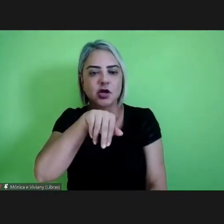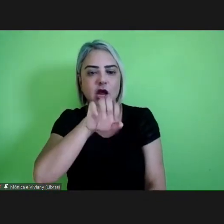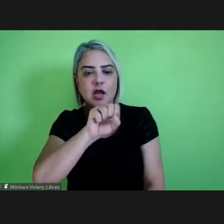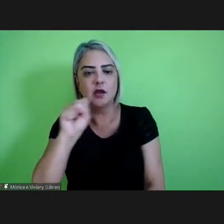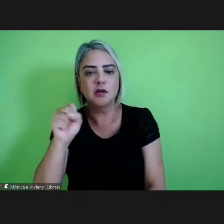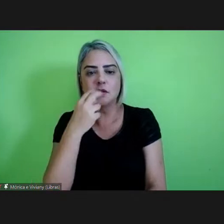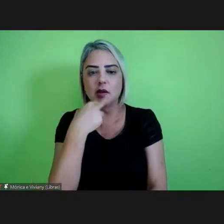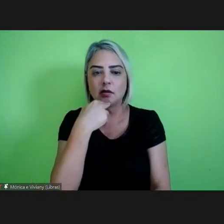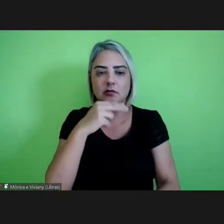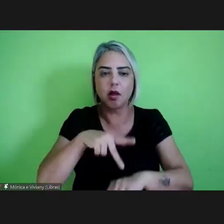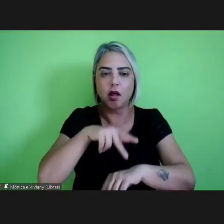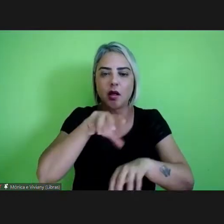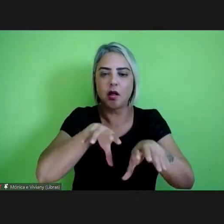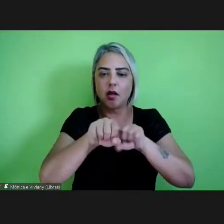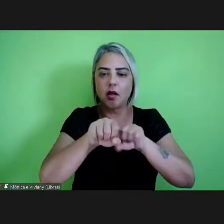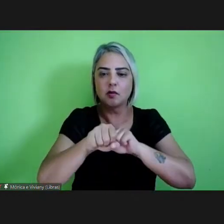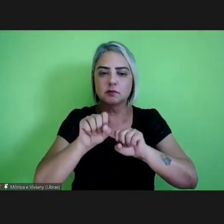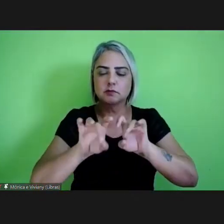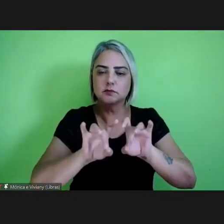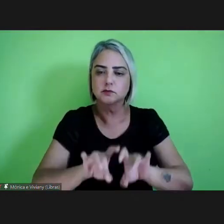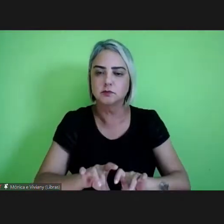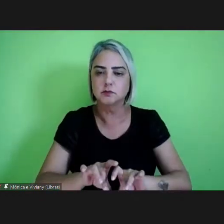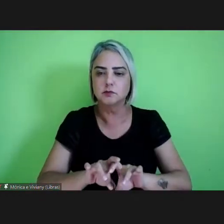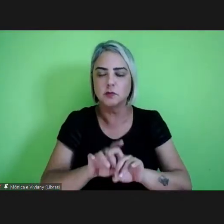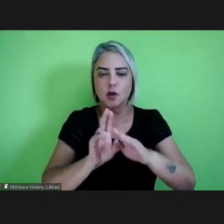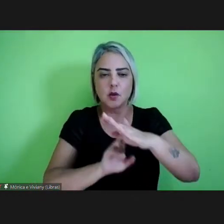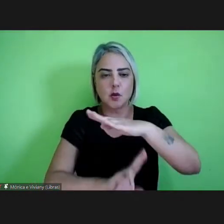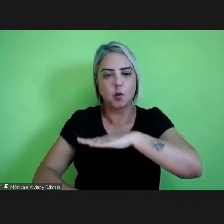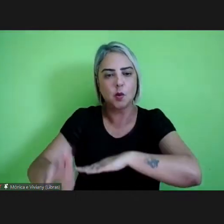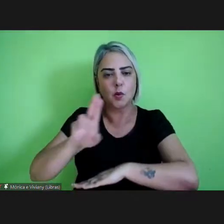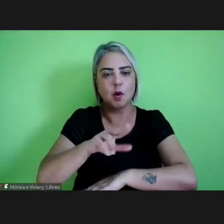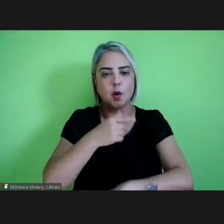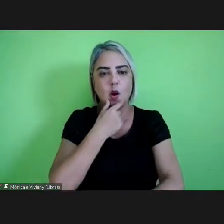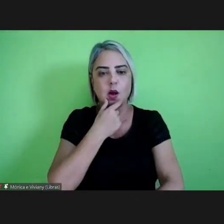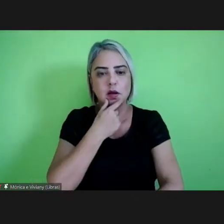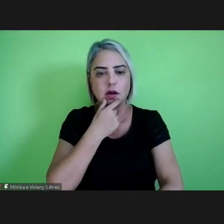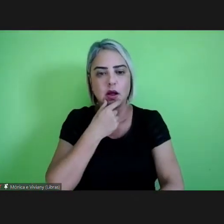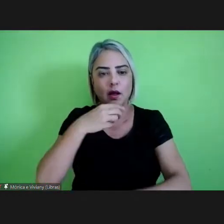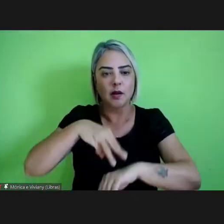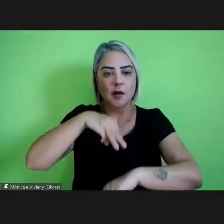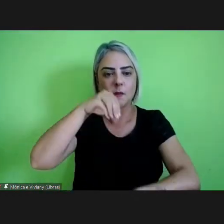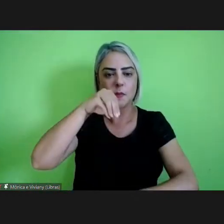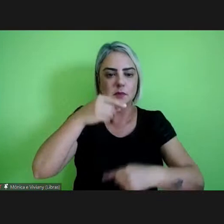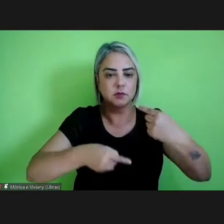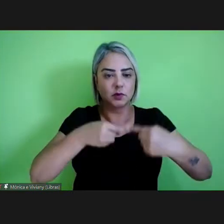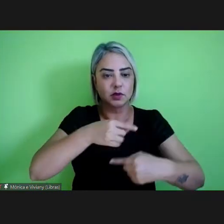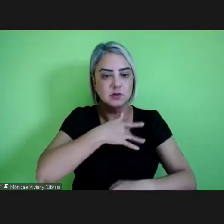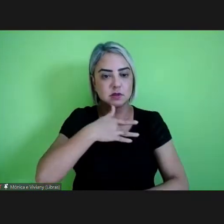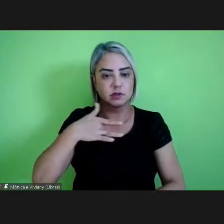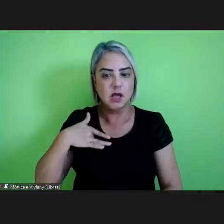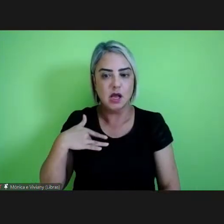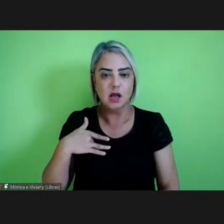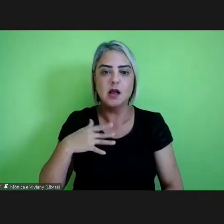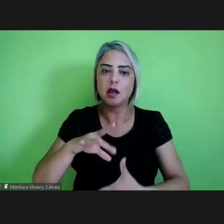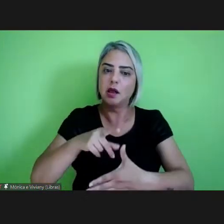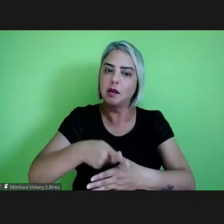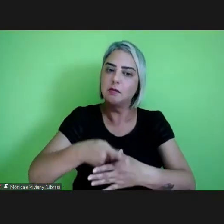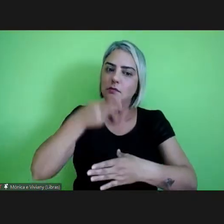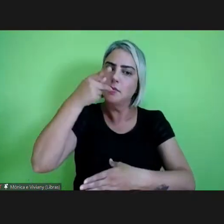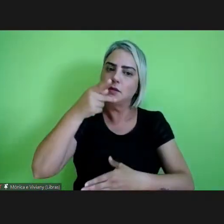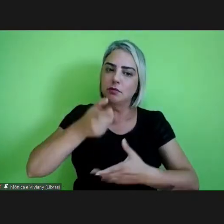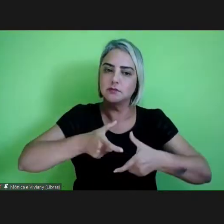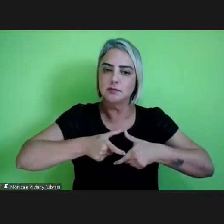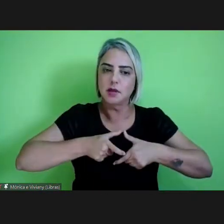Blackshaw, dietitian, graduated with the distinction in the Imperial College of London, master's degree in public policies